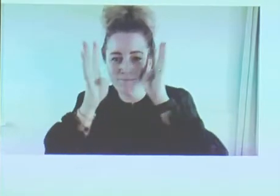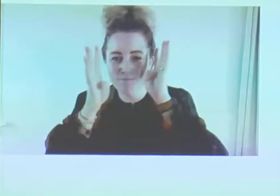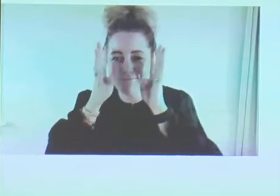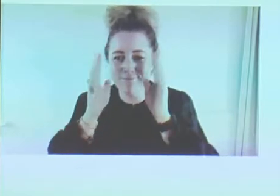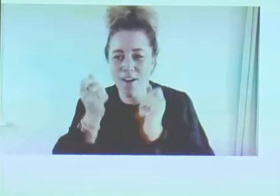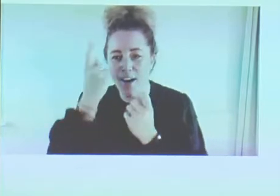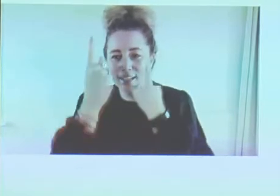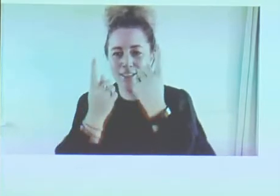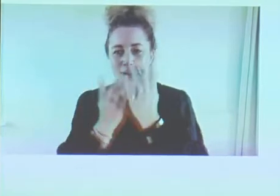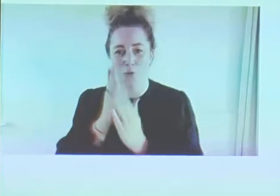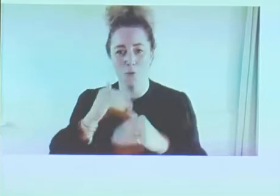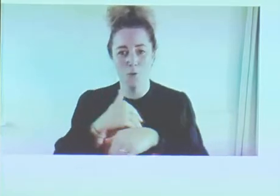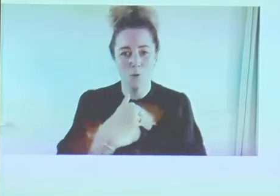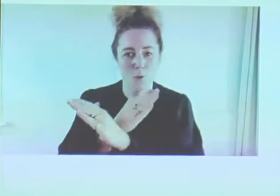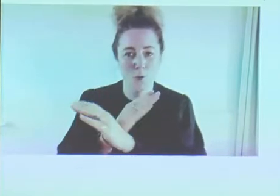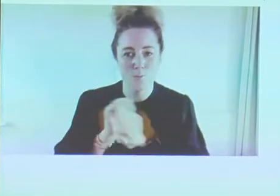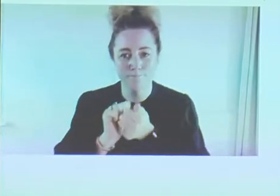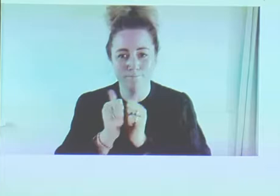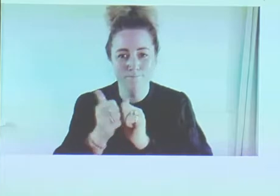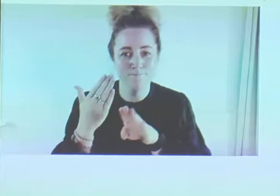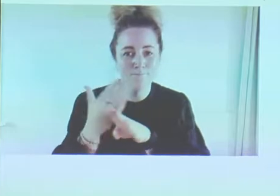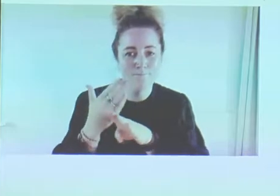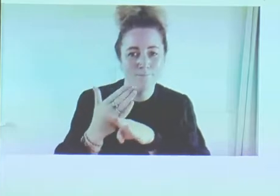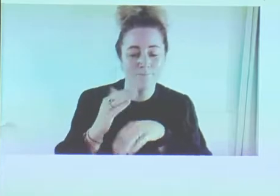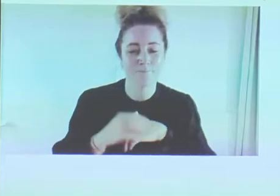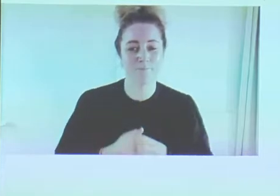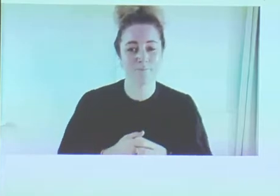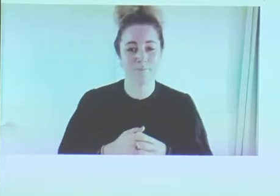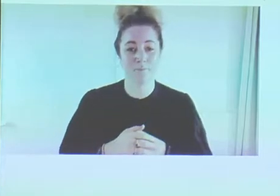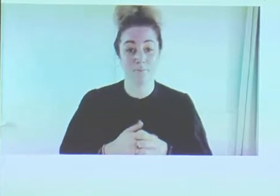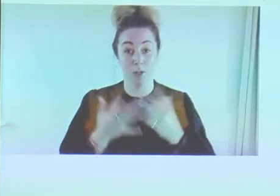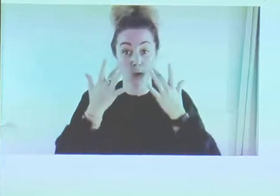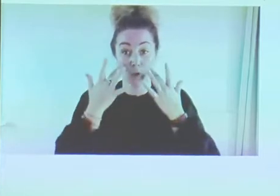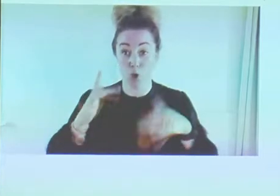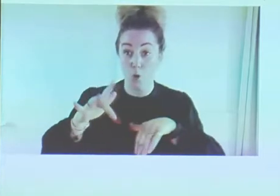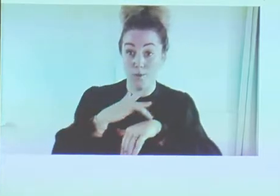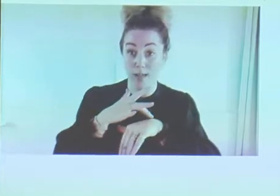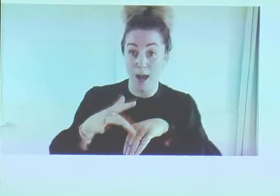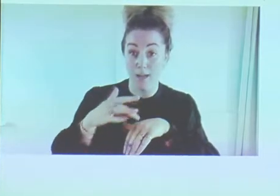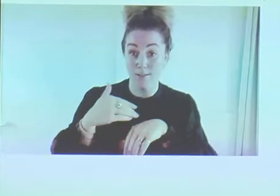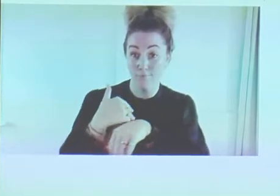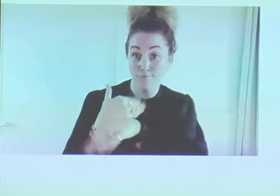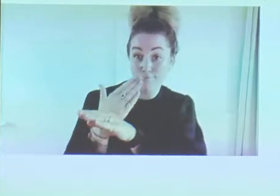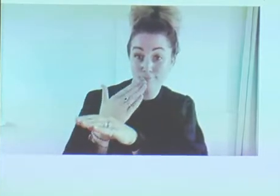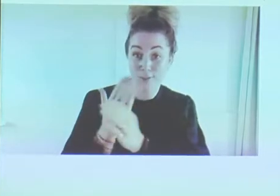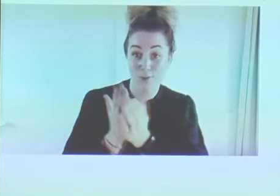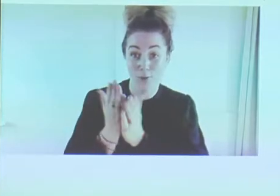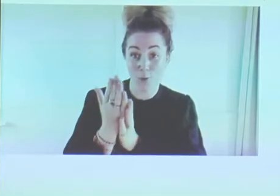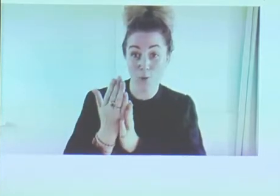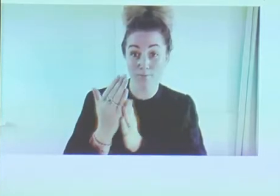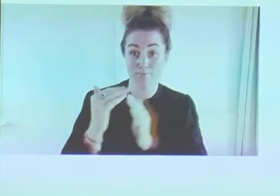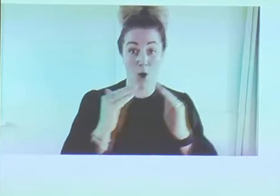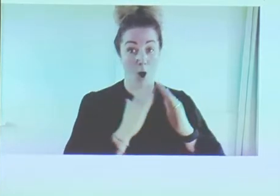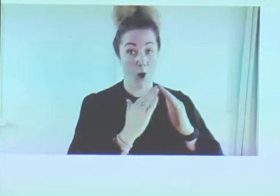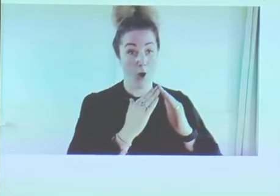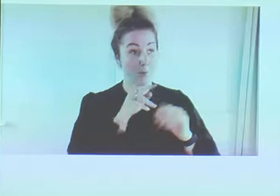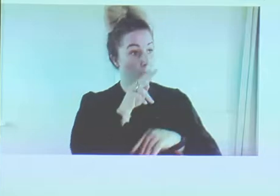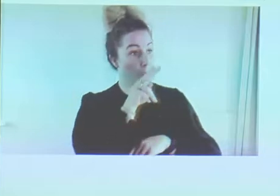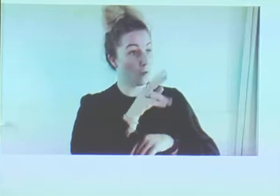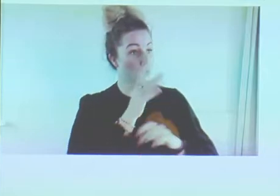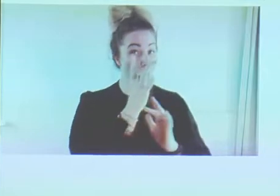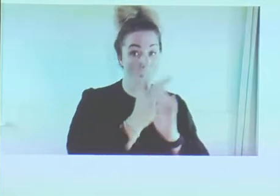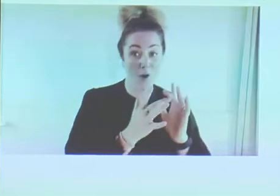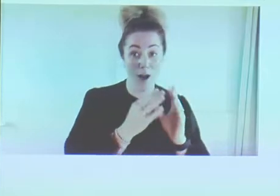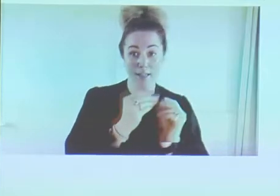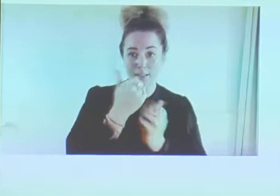developed through Zoom collaborations footage of dance performances came streaming into our homes some of you painted